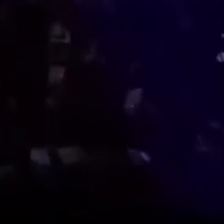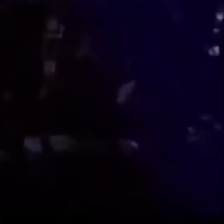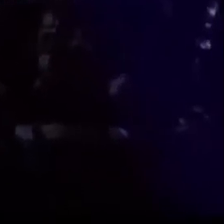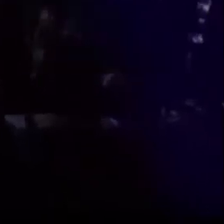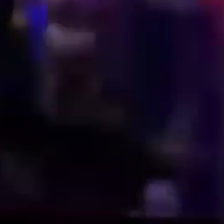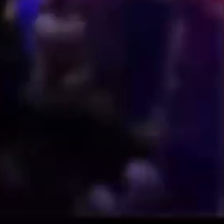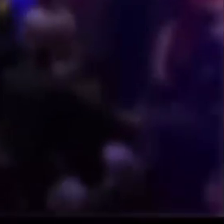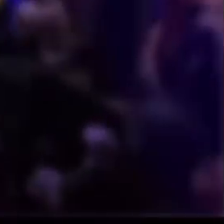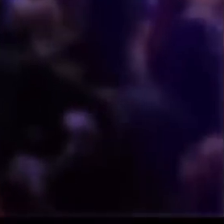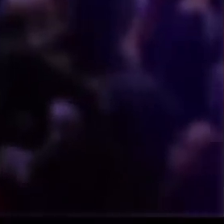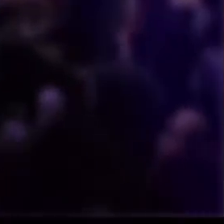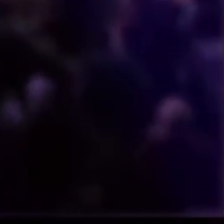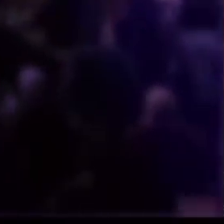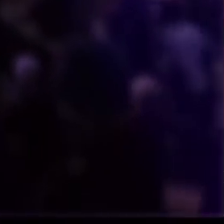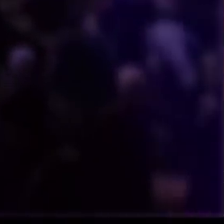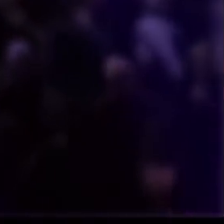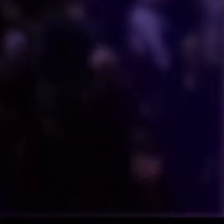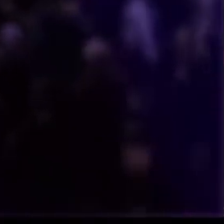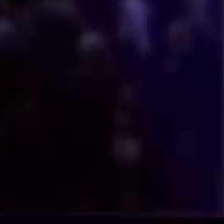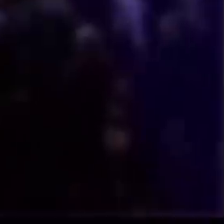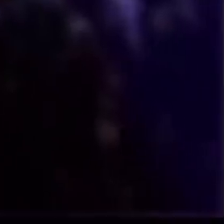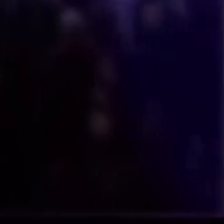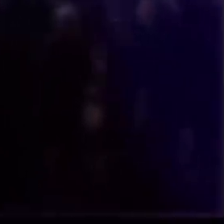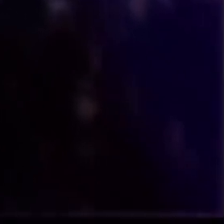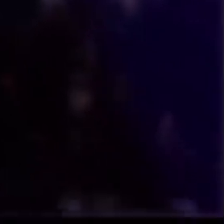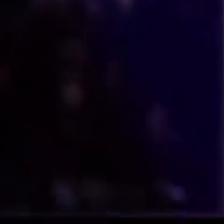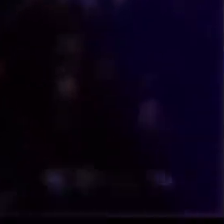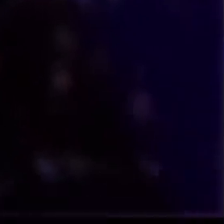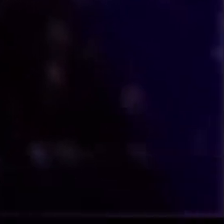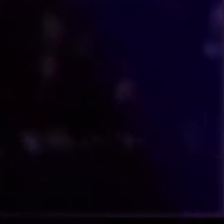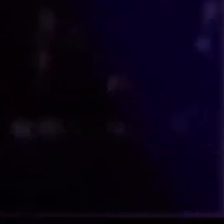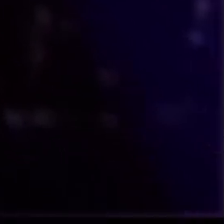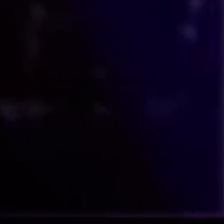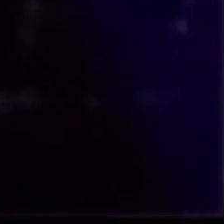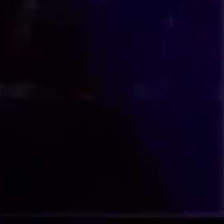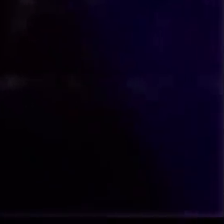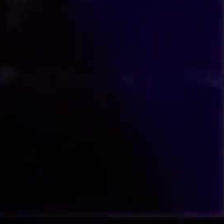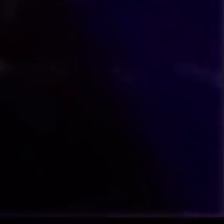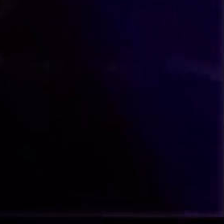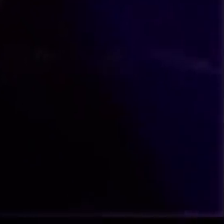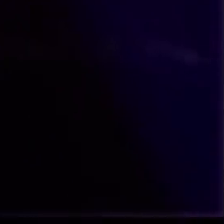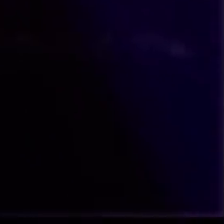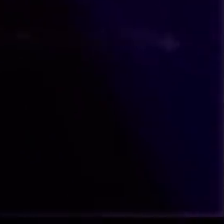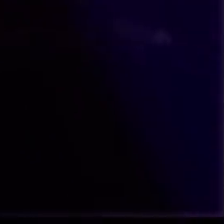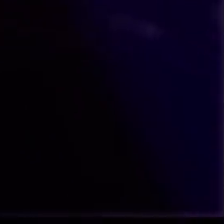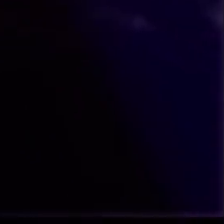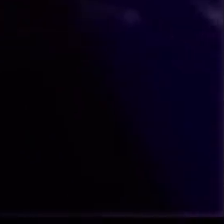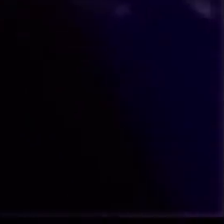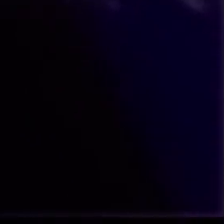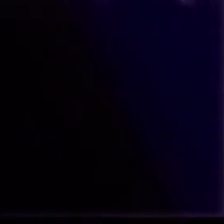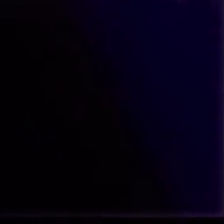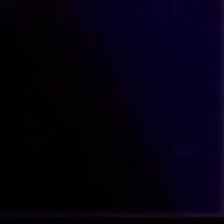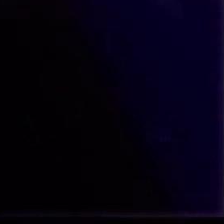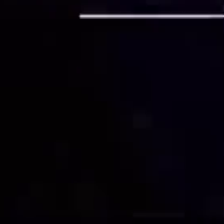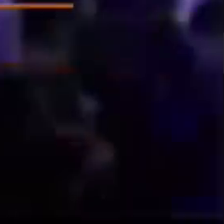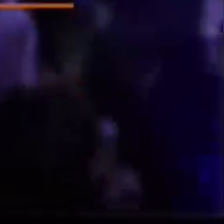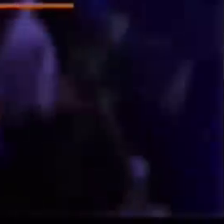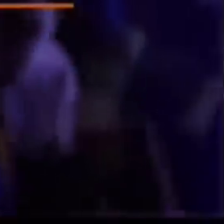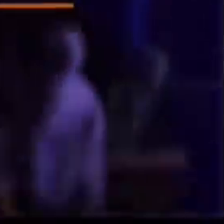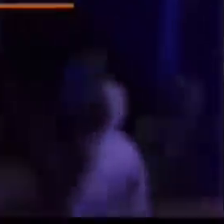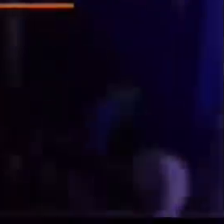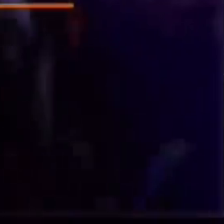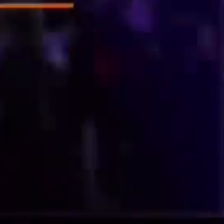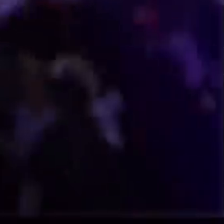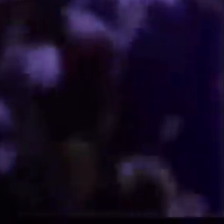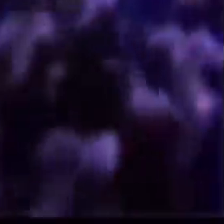Wednesday on the 26th, Thursday on the 27th, and Friday on ni 28 to su keje ta wa yi gaga ira